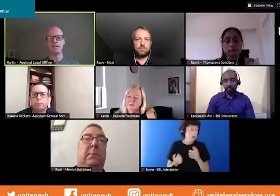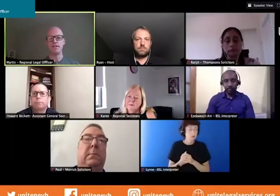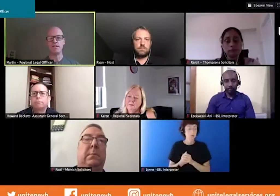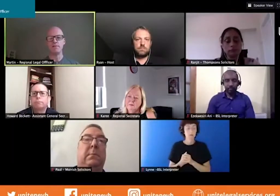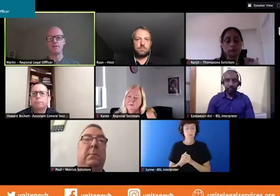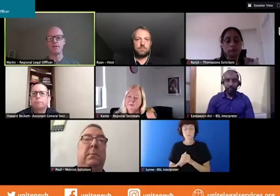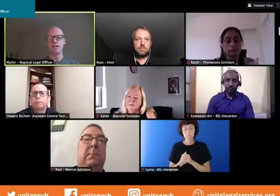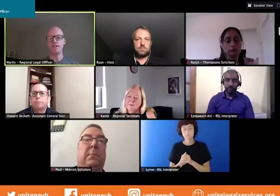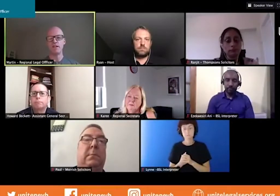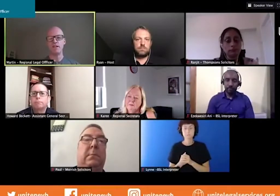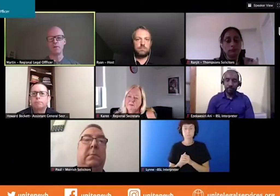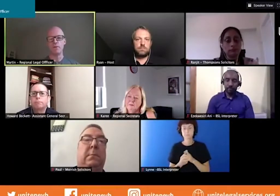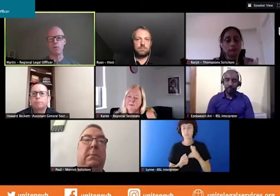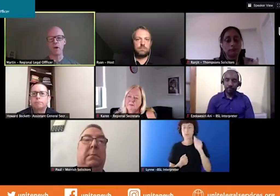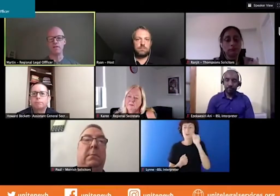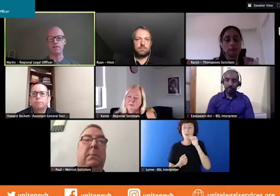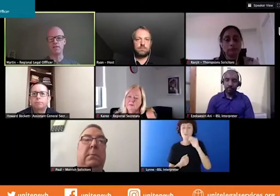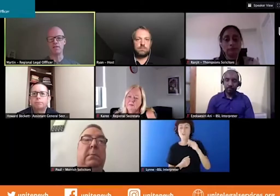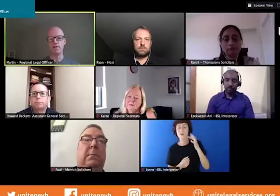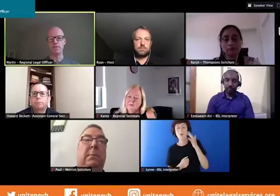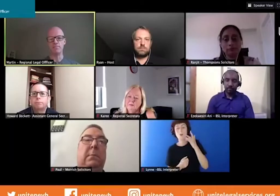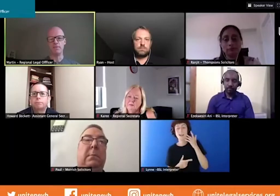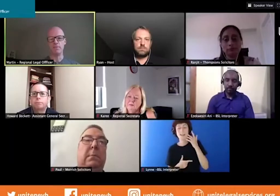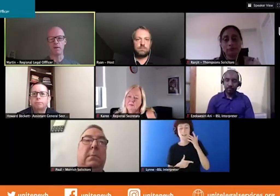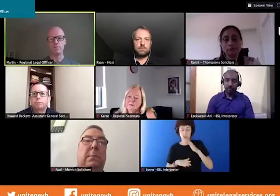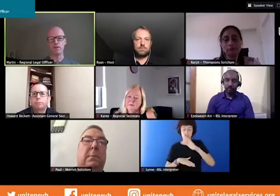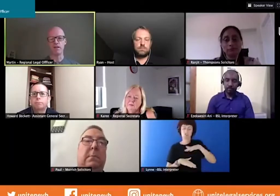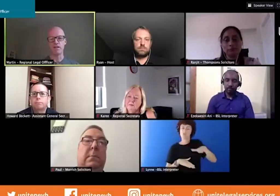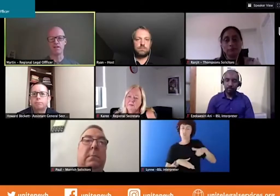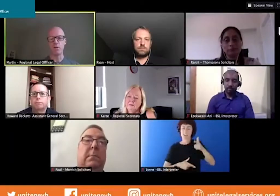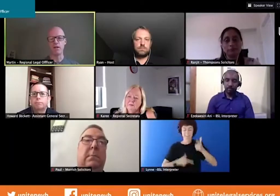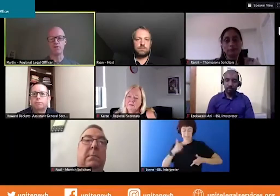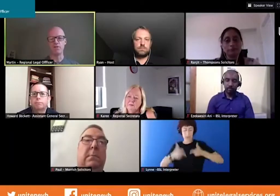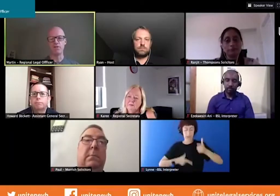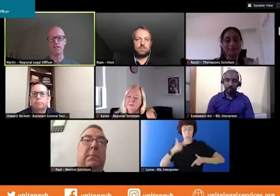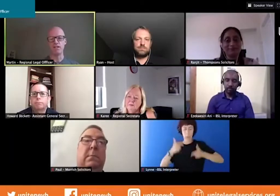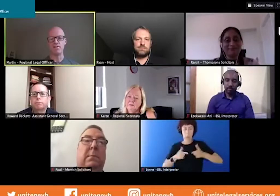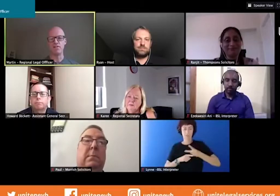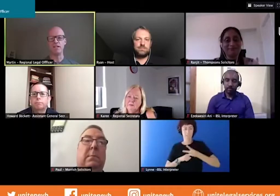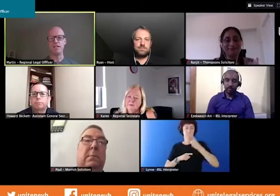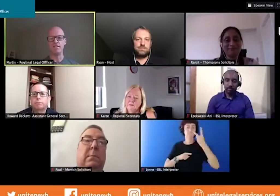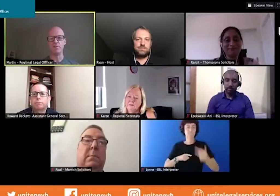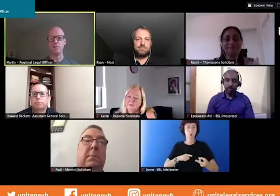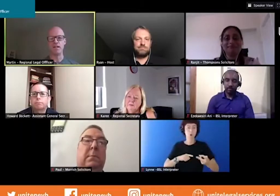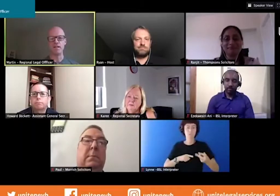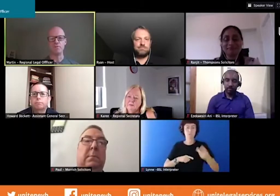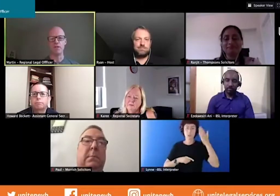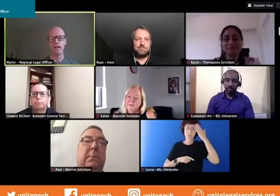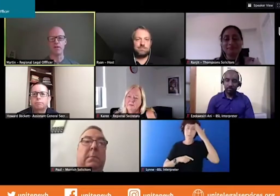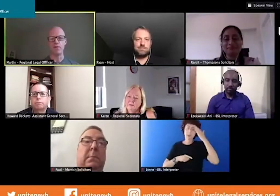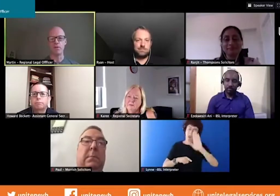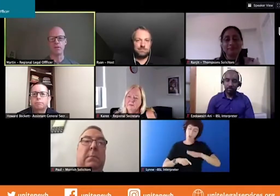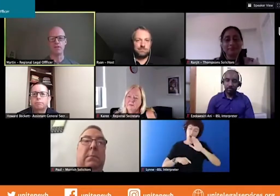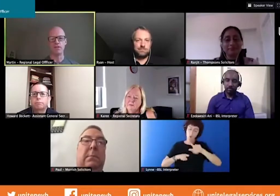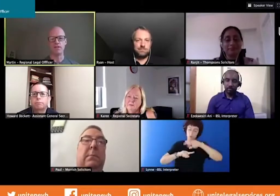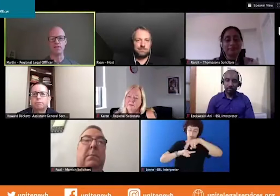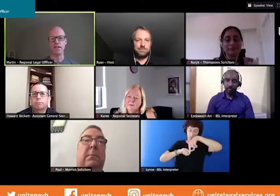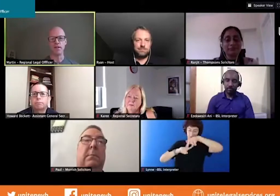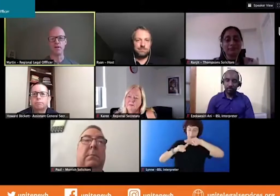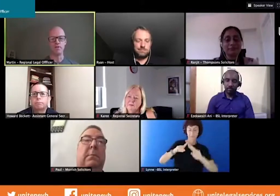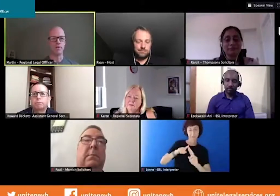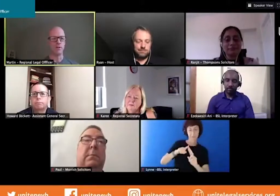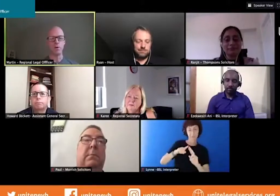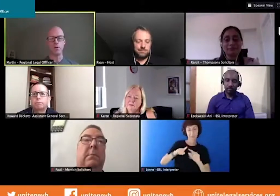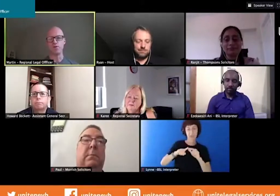off your bike and your mum stuck an elastoplast on the skinned knee and you wouldn't let them take it off for weeks, and then you take it off and you've got a pus-filled